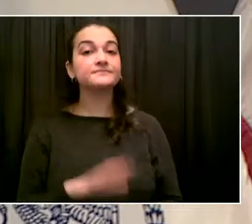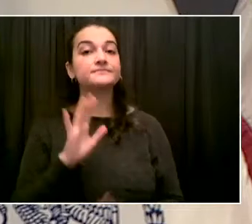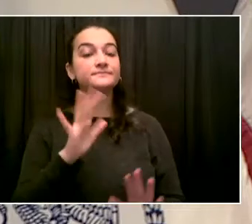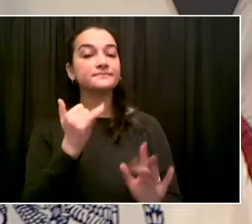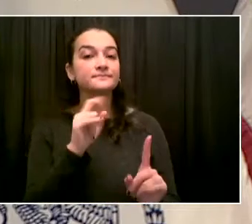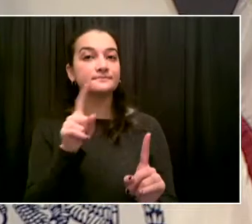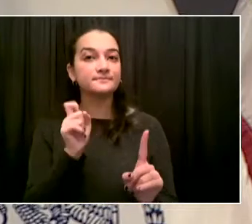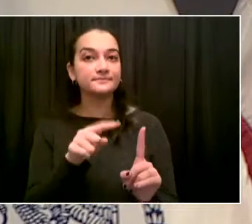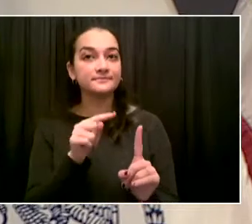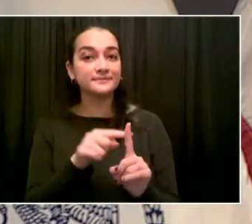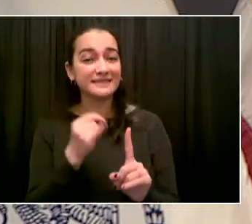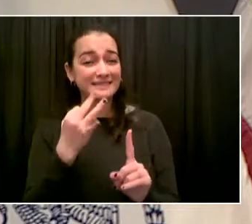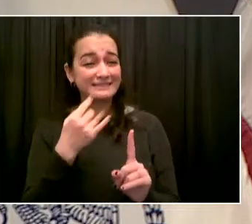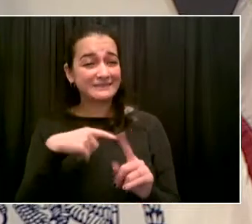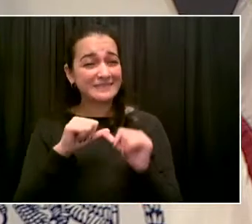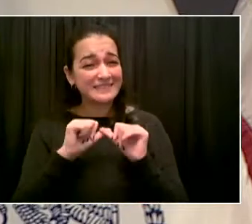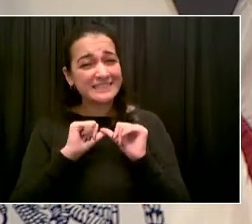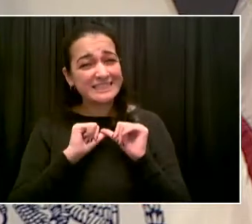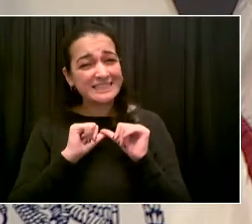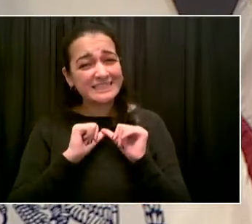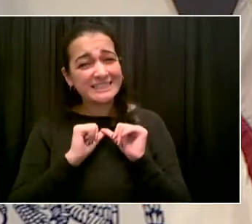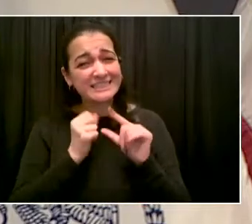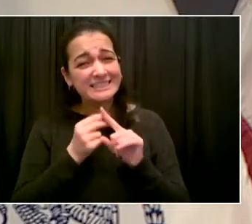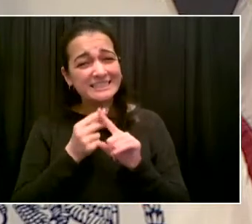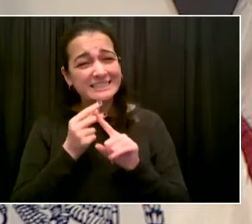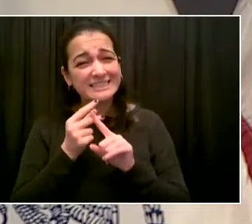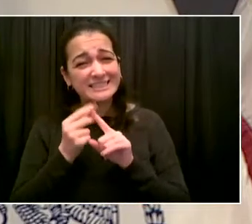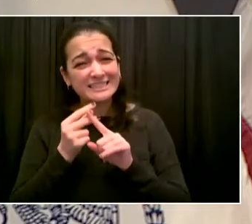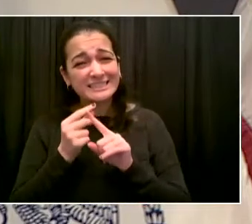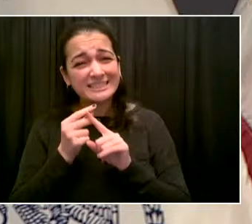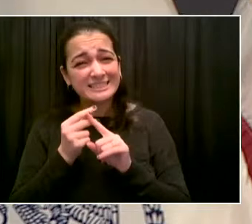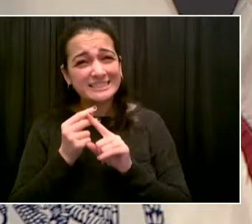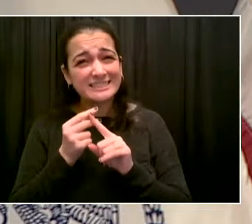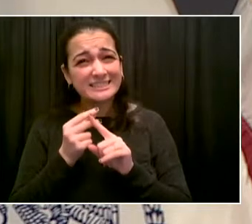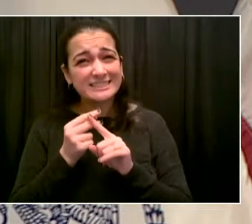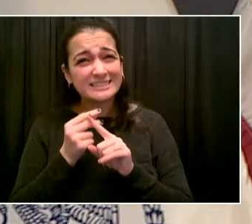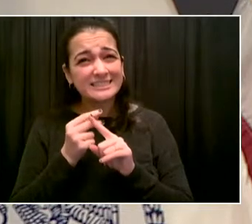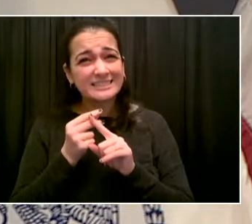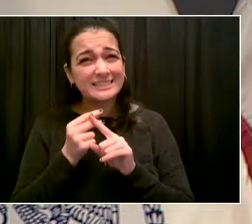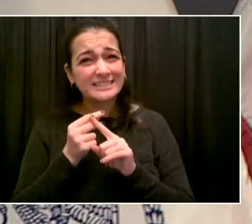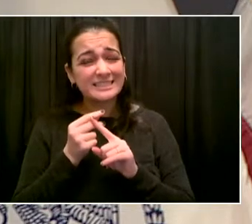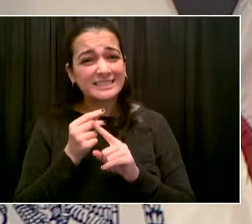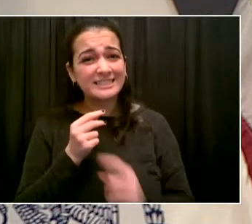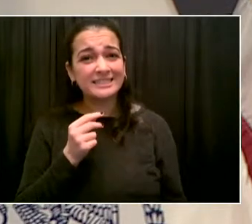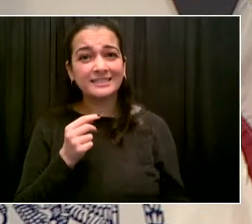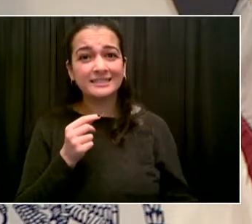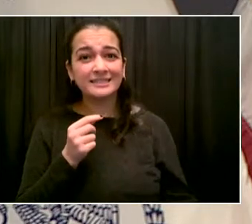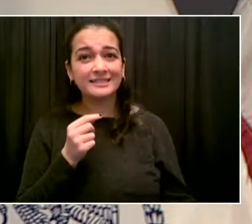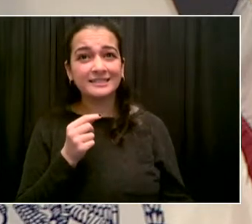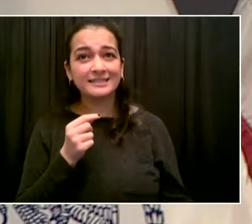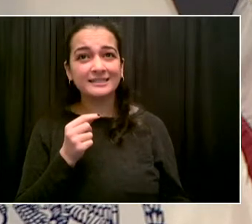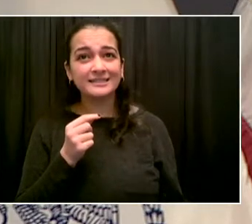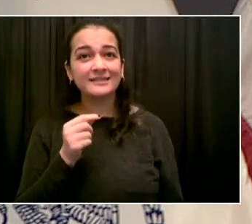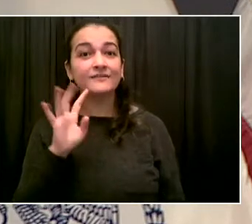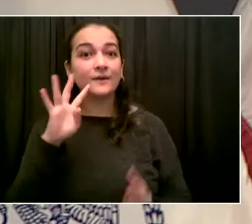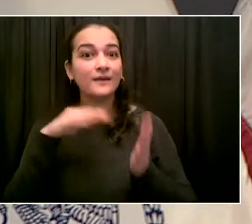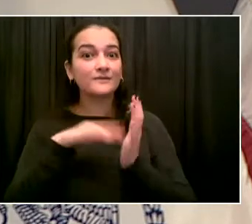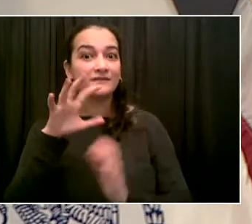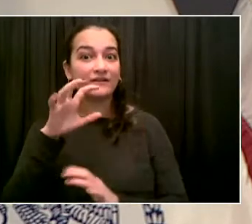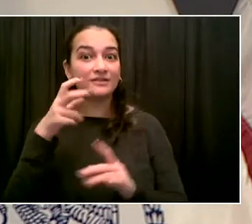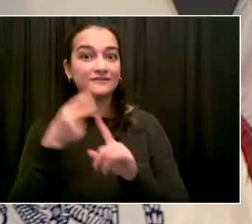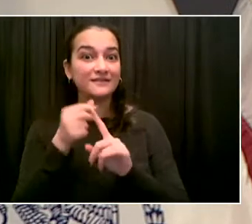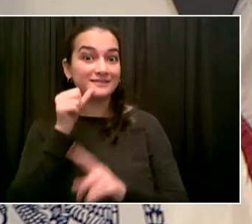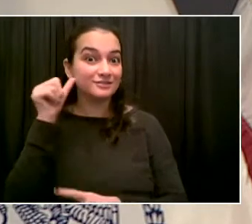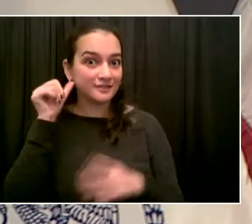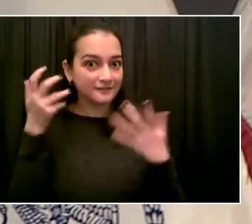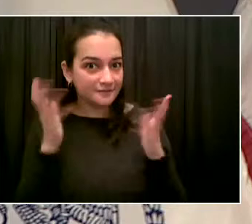5,000 5 to 11-year-olds in the schools per day, and you get to about 20 to 25,000 for the week, where does that leave